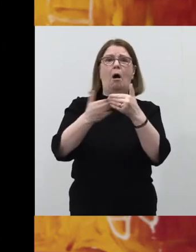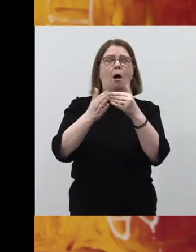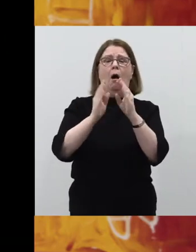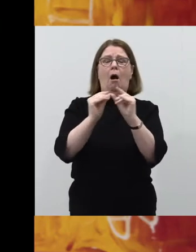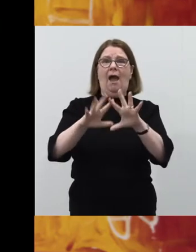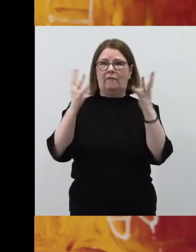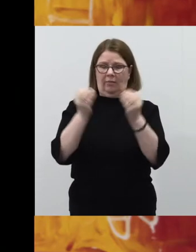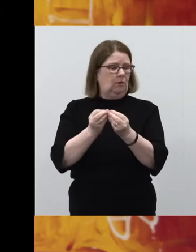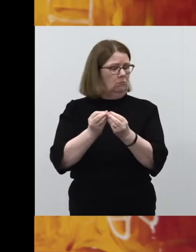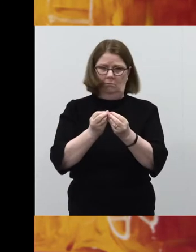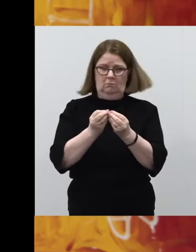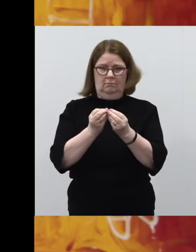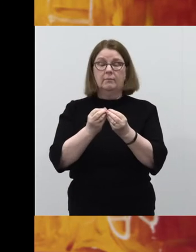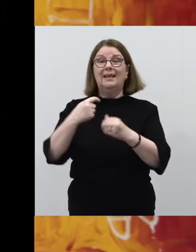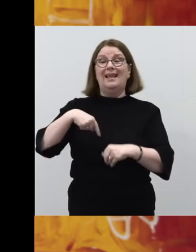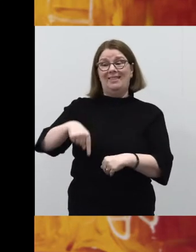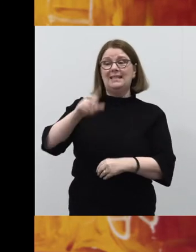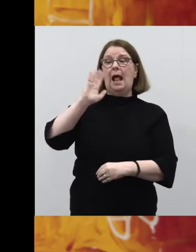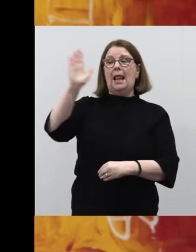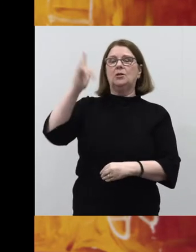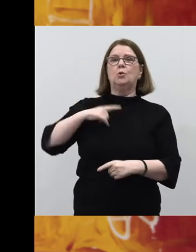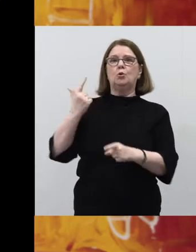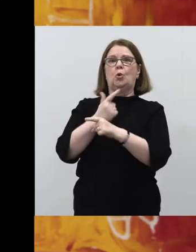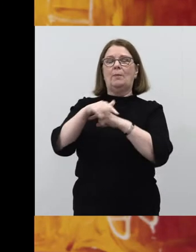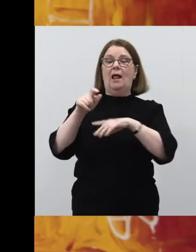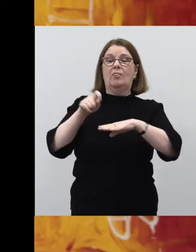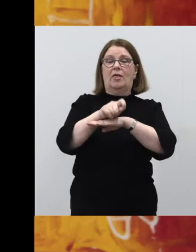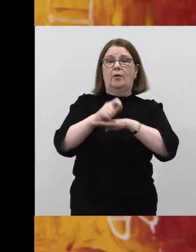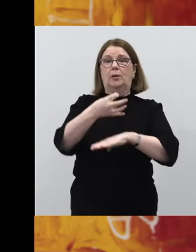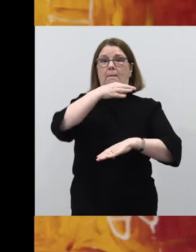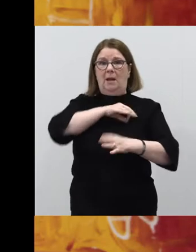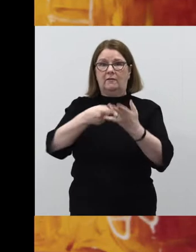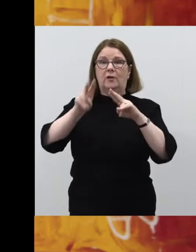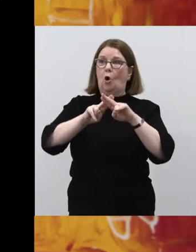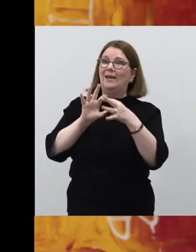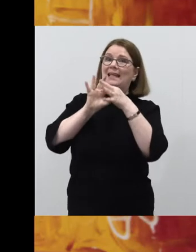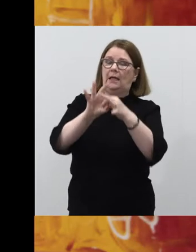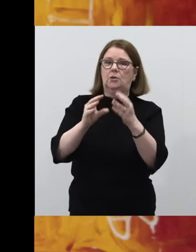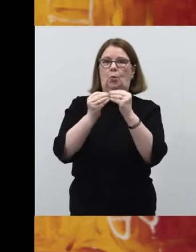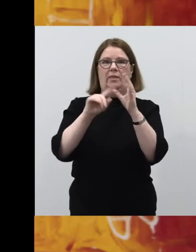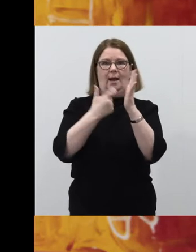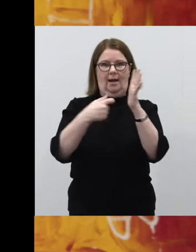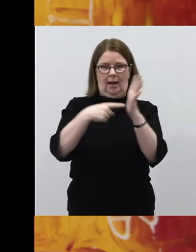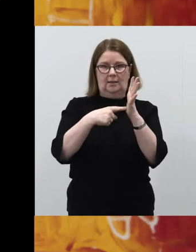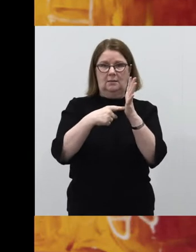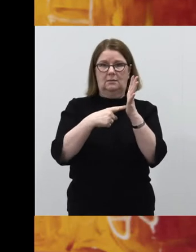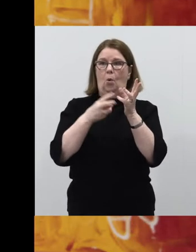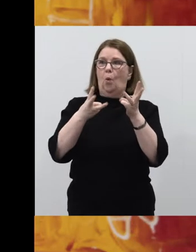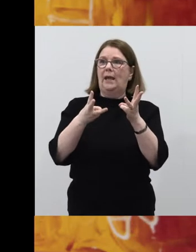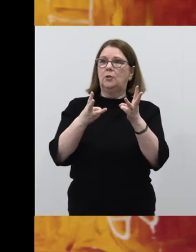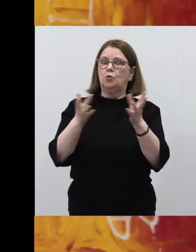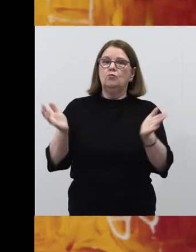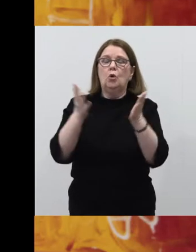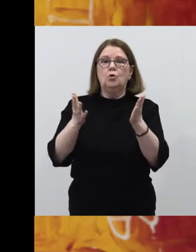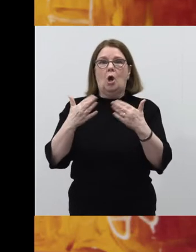In this lecture, I merely want to stress the therapeutic benefit of engagement with the arts as a tool to nurture well-being